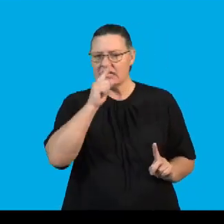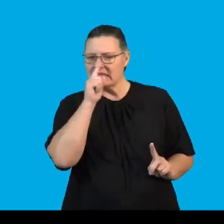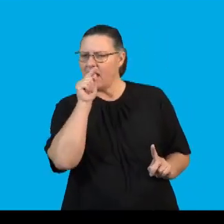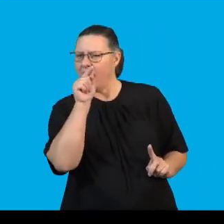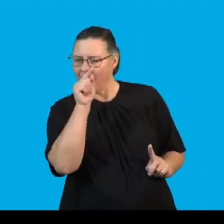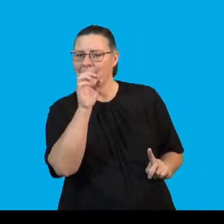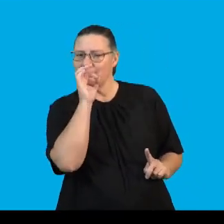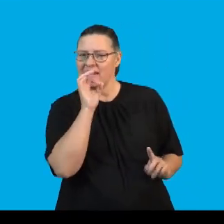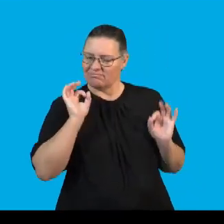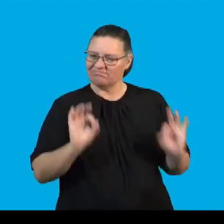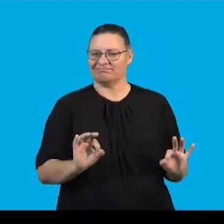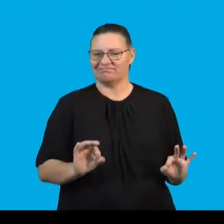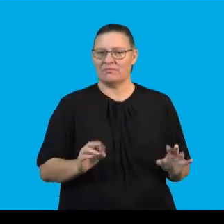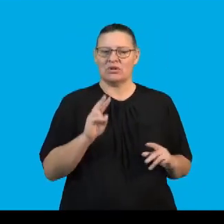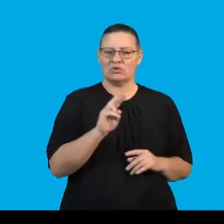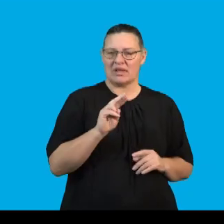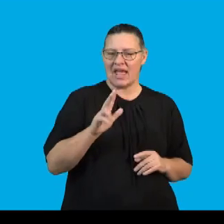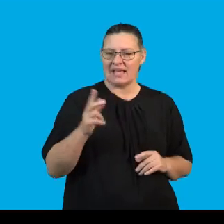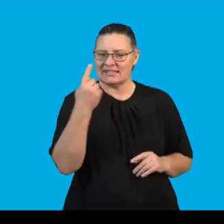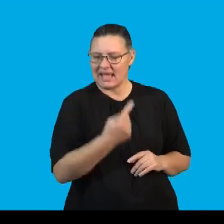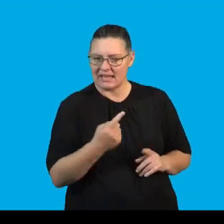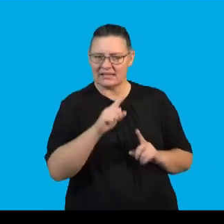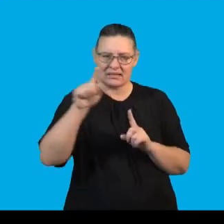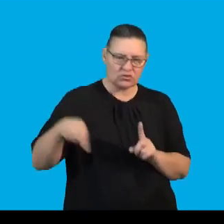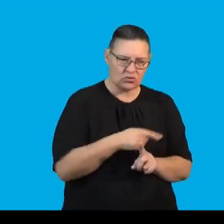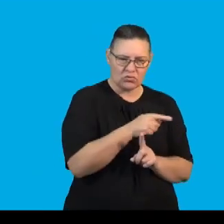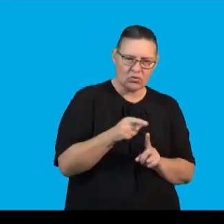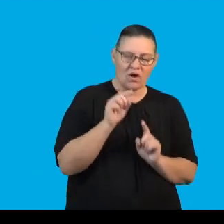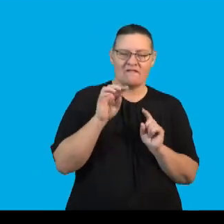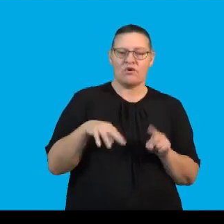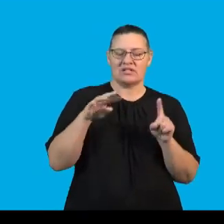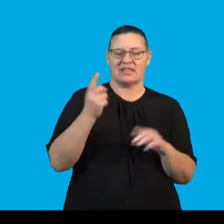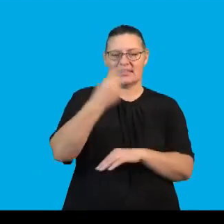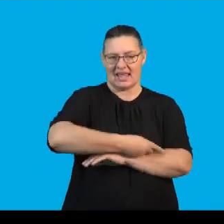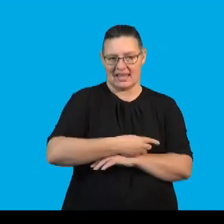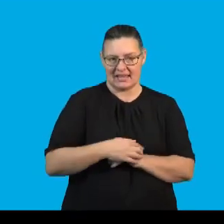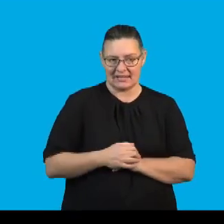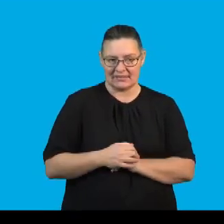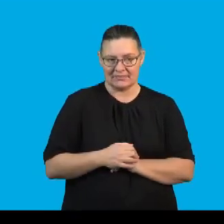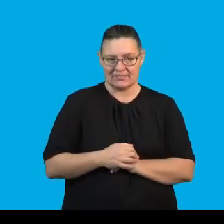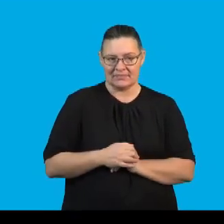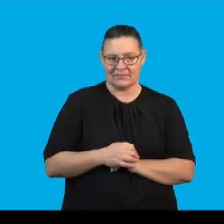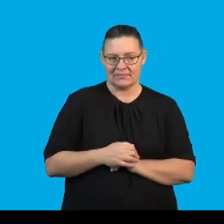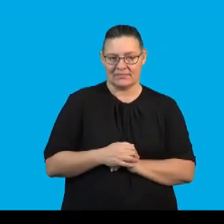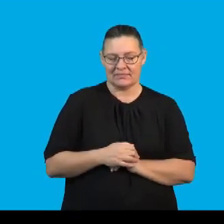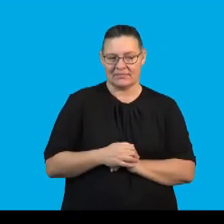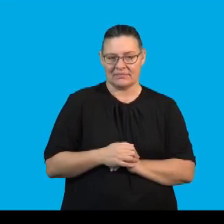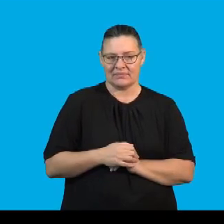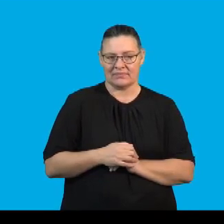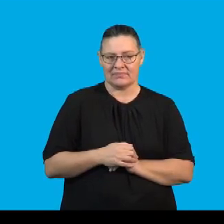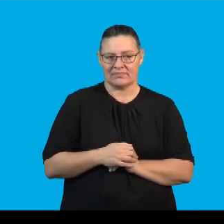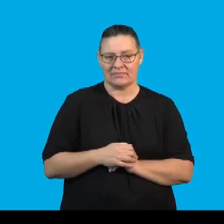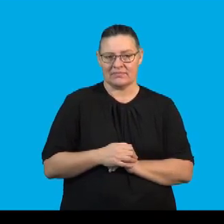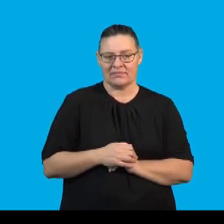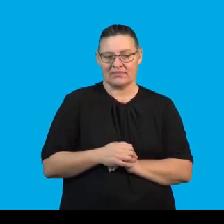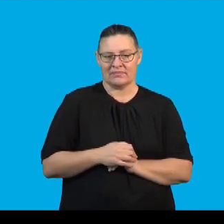cycle? So you look at the first half of the cycle. This is 28 days. You look up to 14th day.